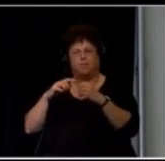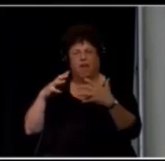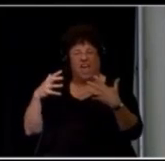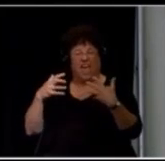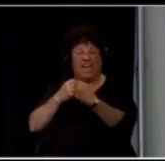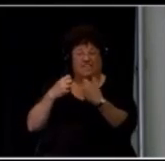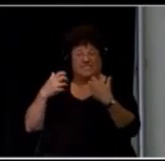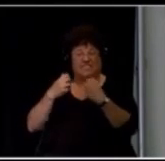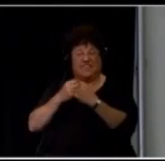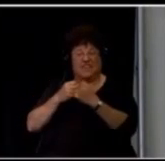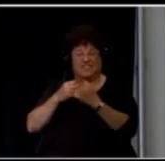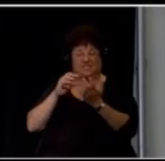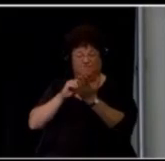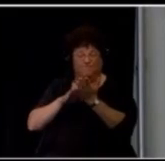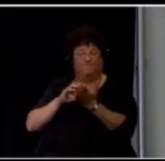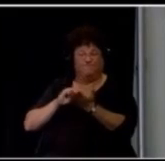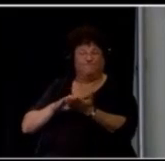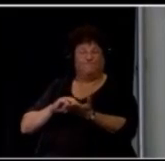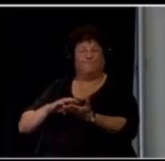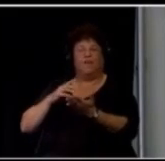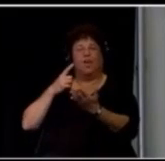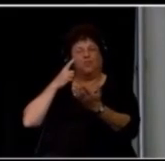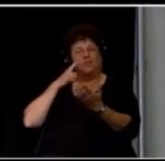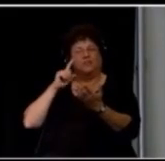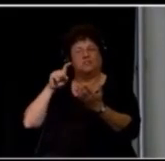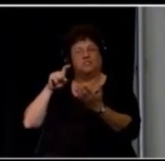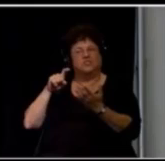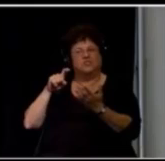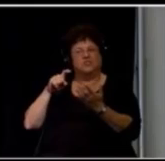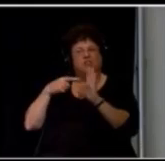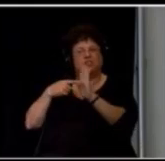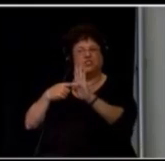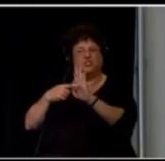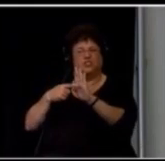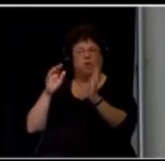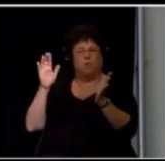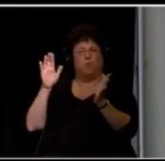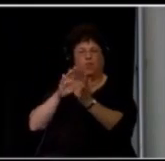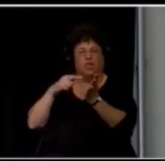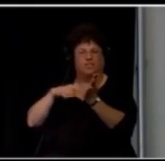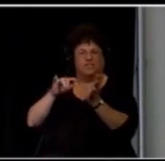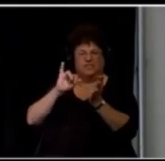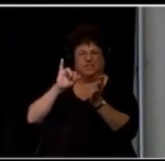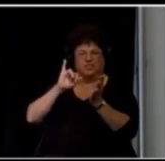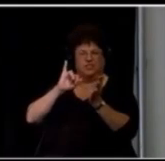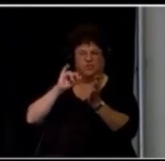accidents and so forth, I think it should translate to lower insurance rates.